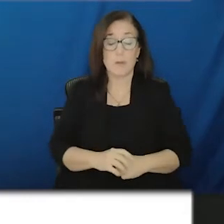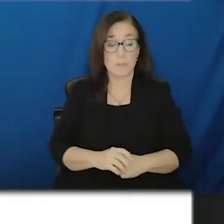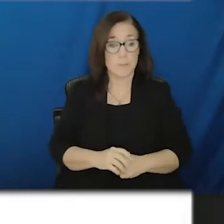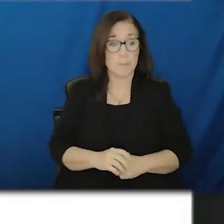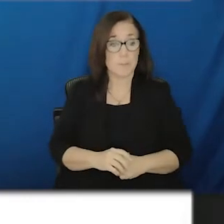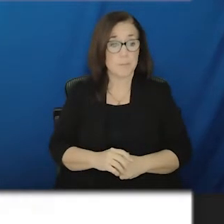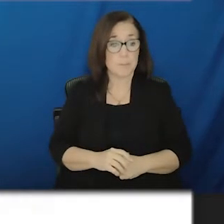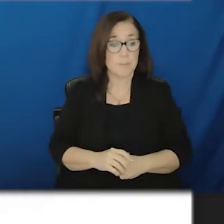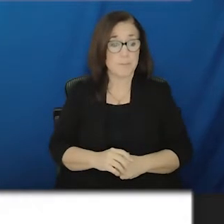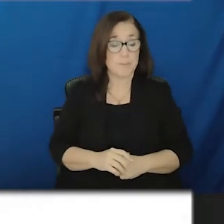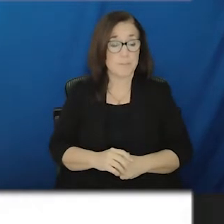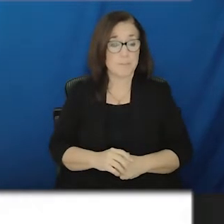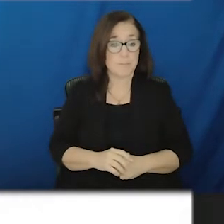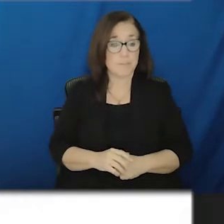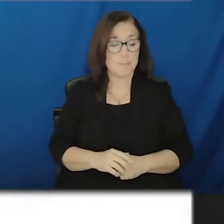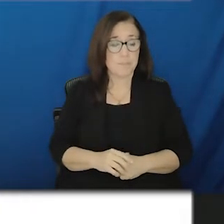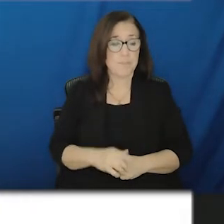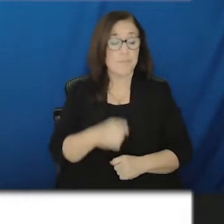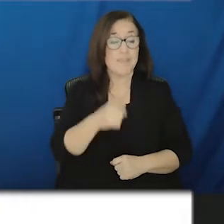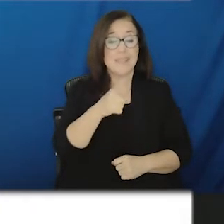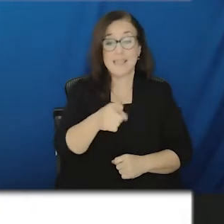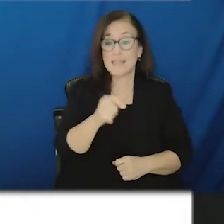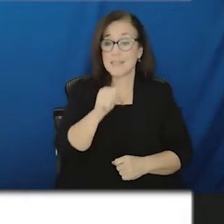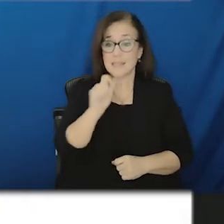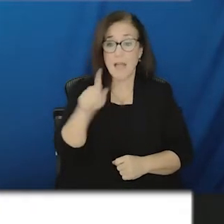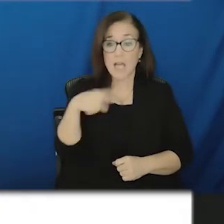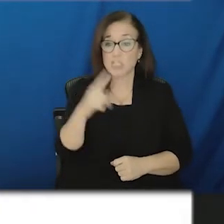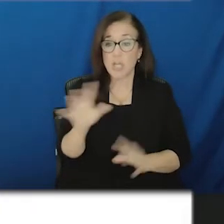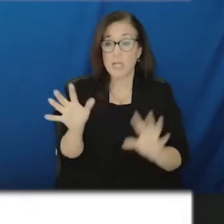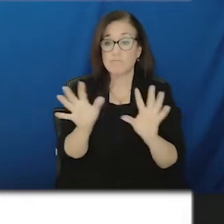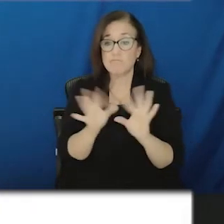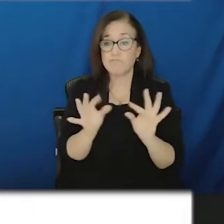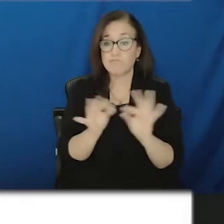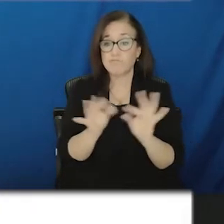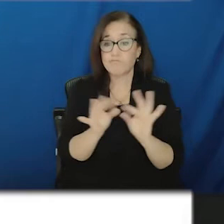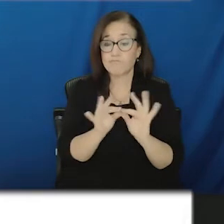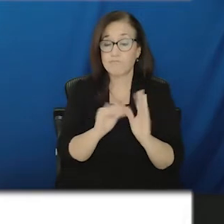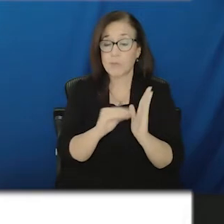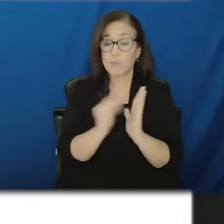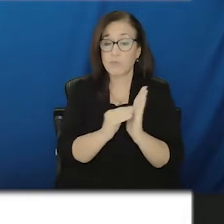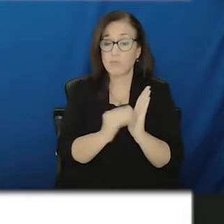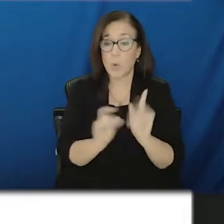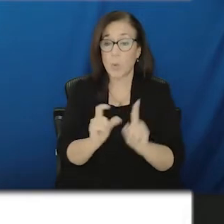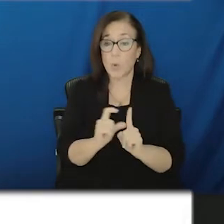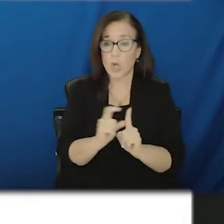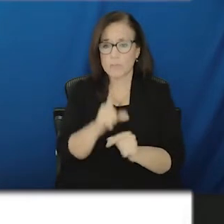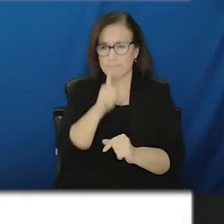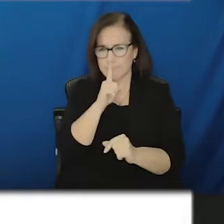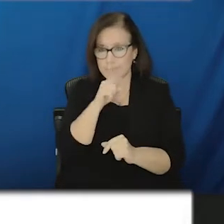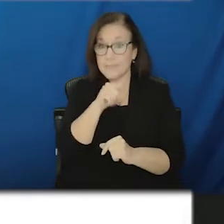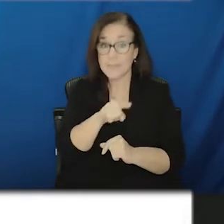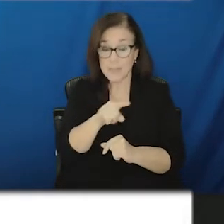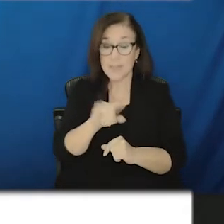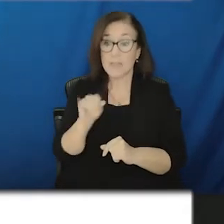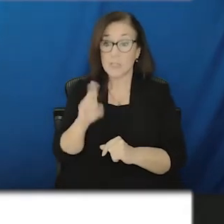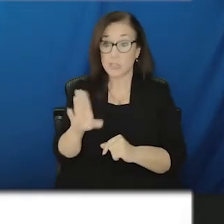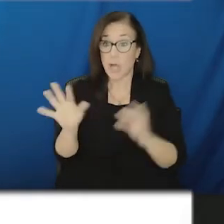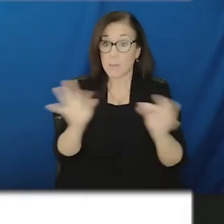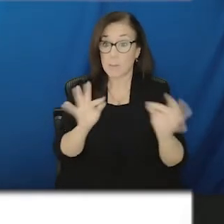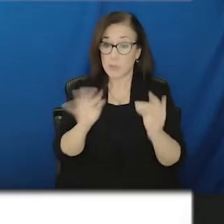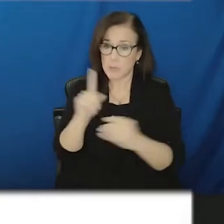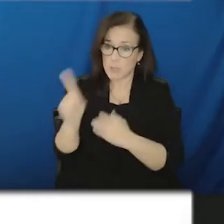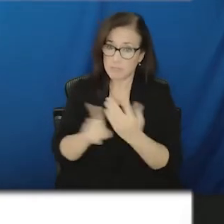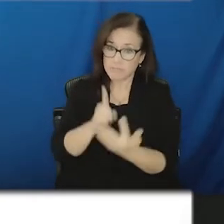is more than just putting this on paper, but I from my perspective, a job description communicates our values